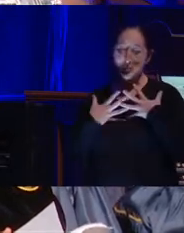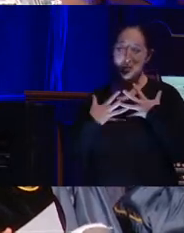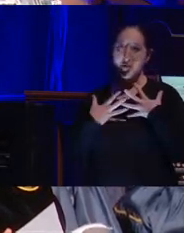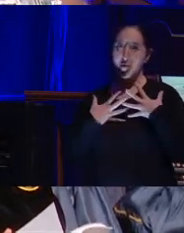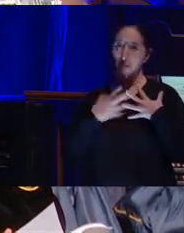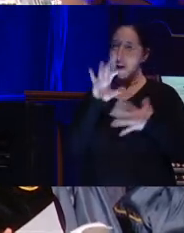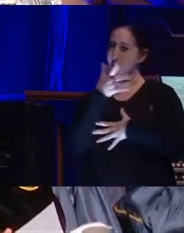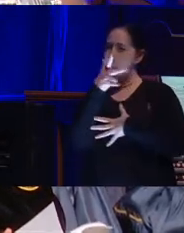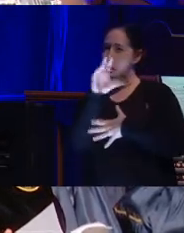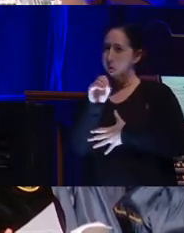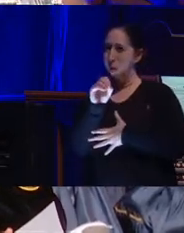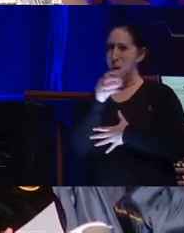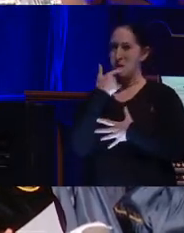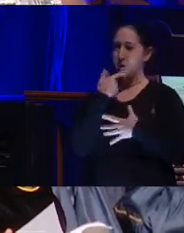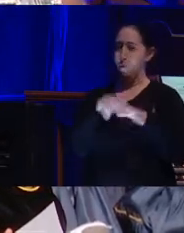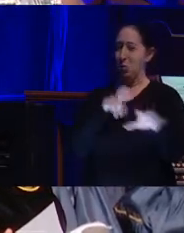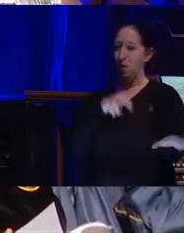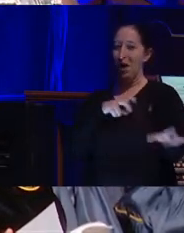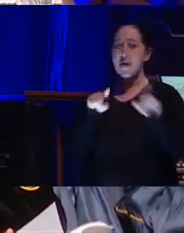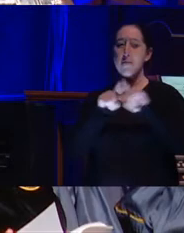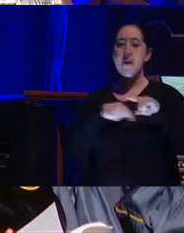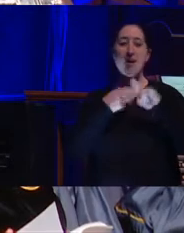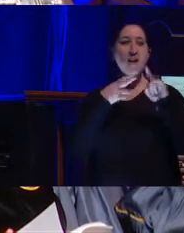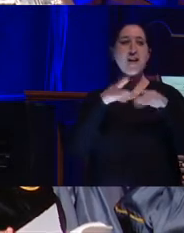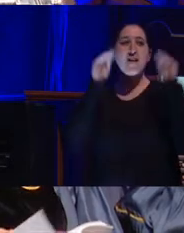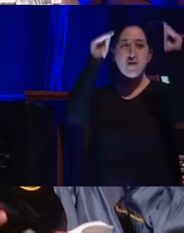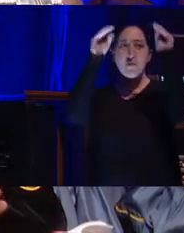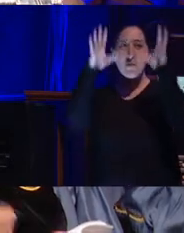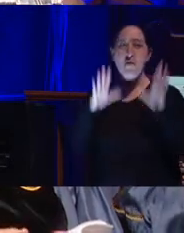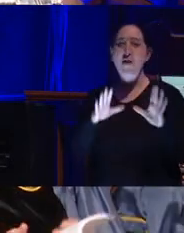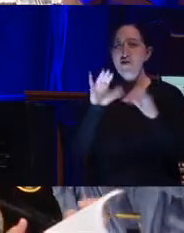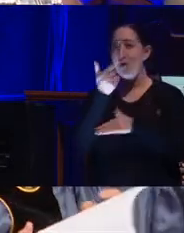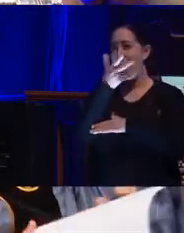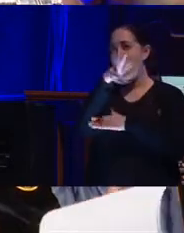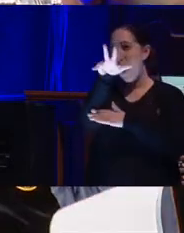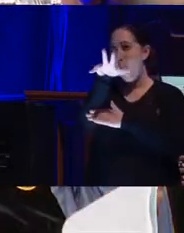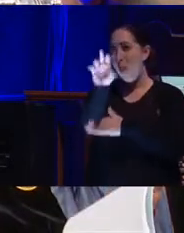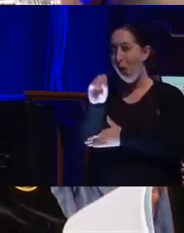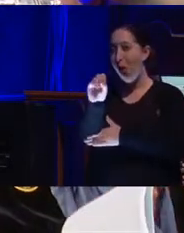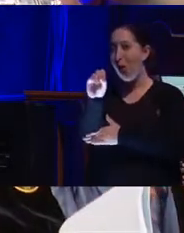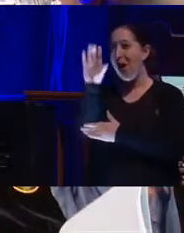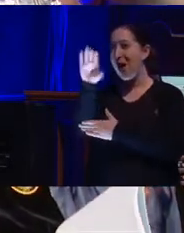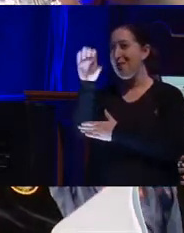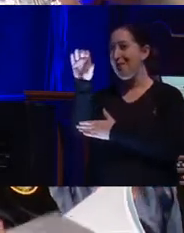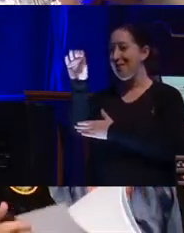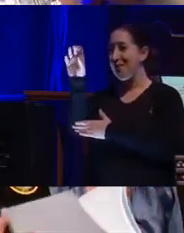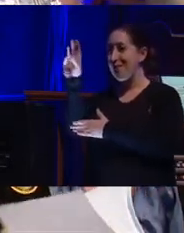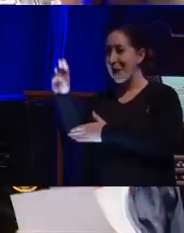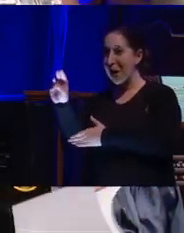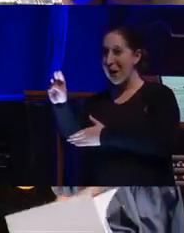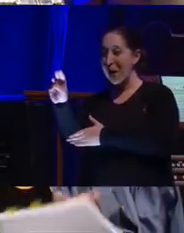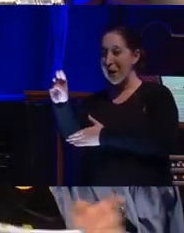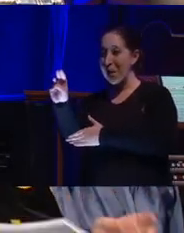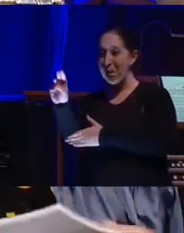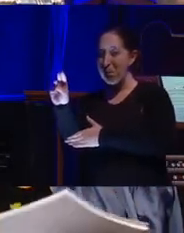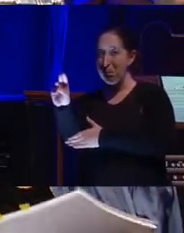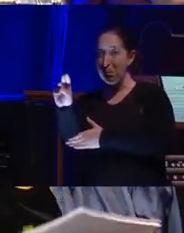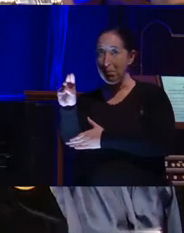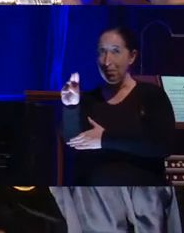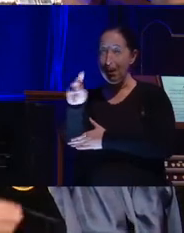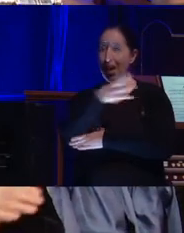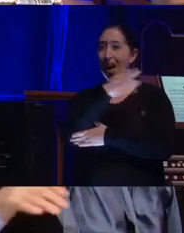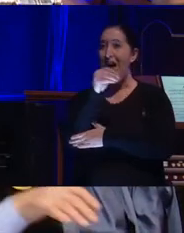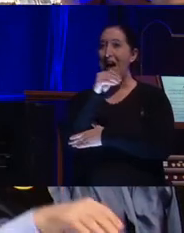death. And that is a professor of cello at CCM at the University of Cincinnati and a member